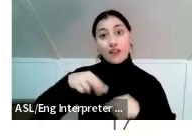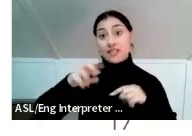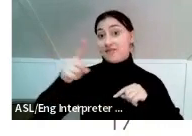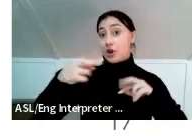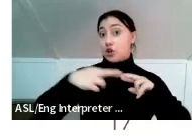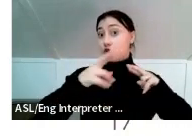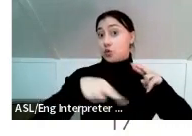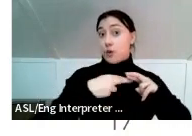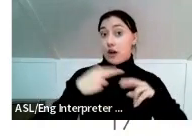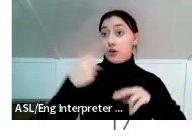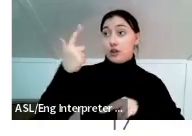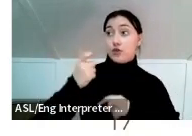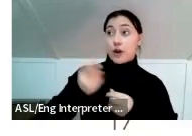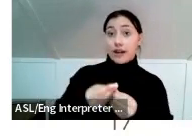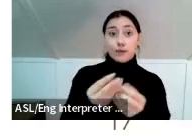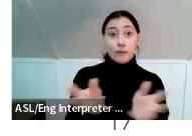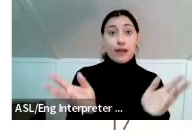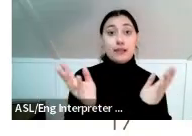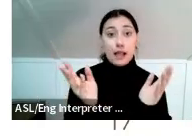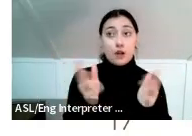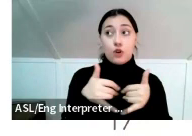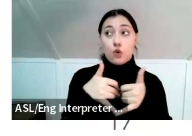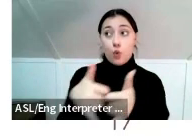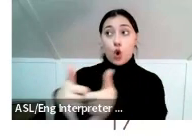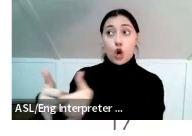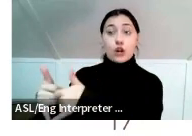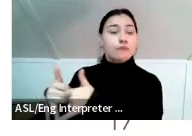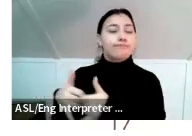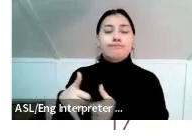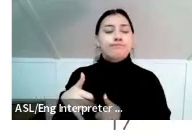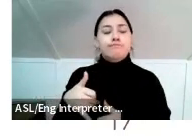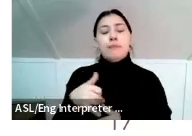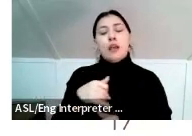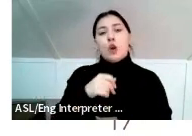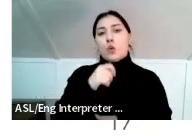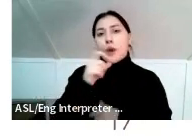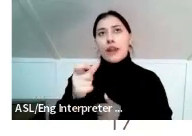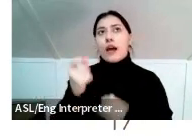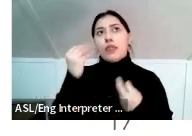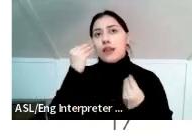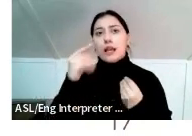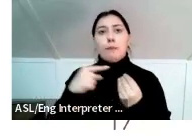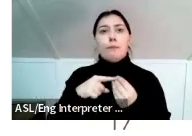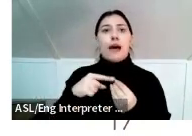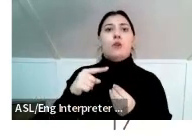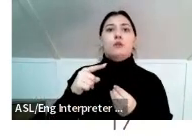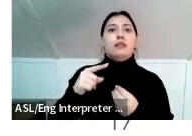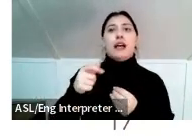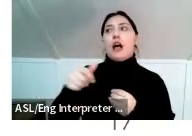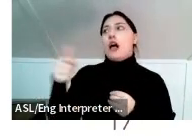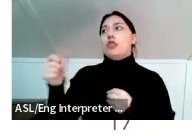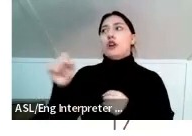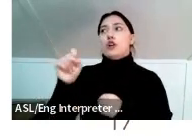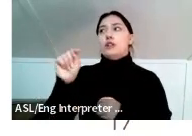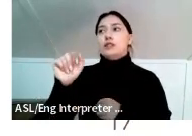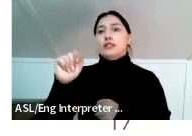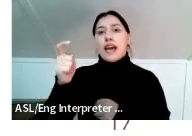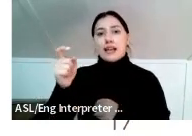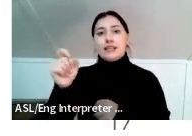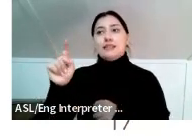of grants, we are not looking at organizations that have a tax status other than 501c3.